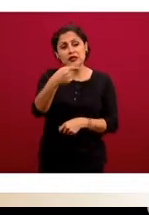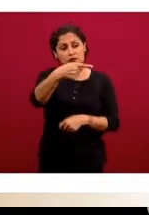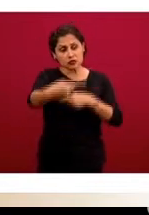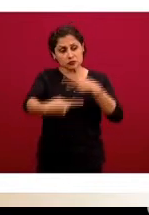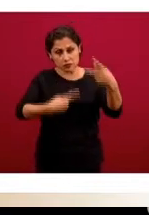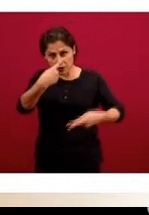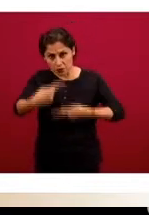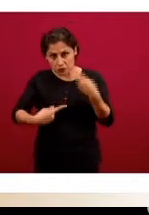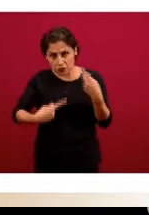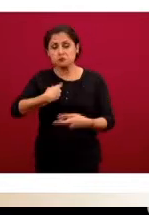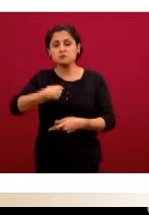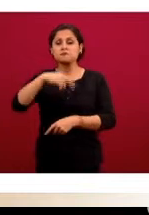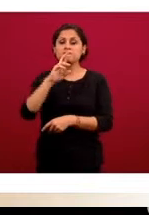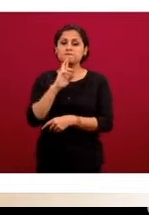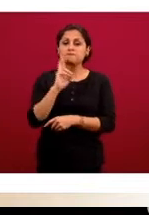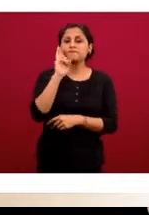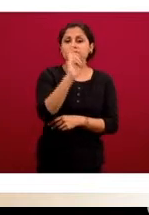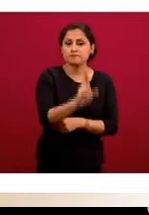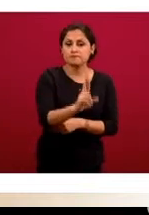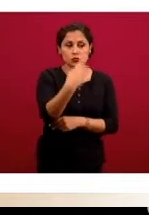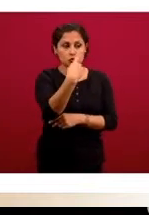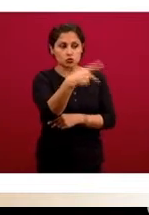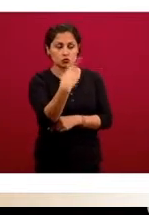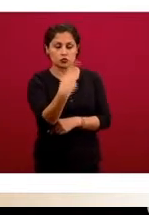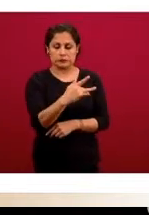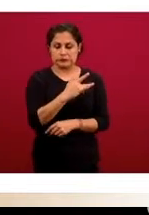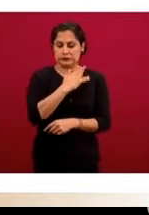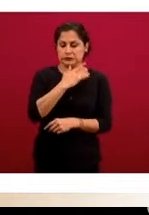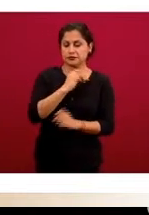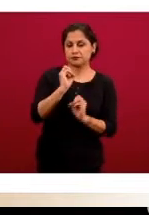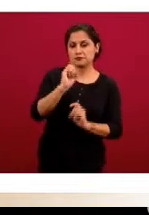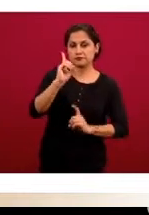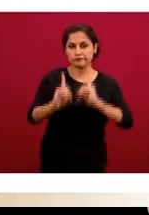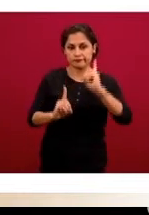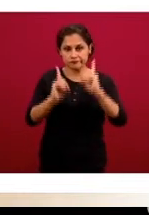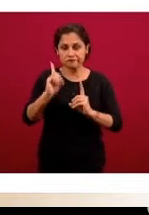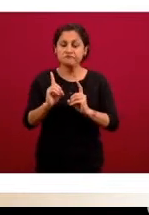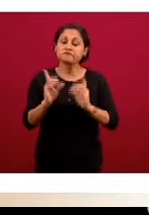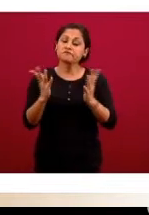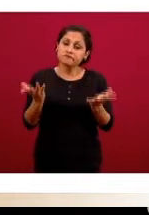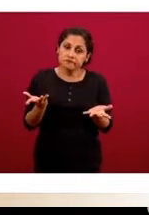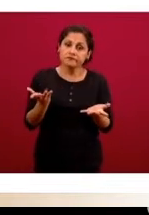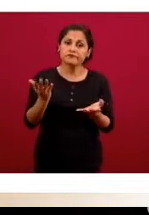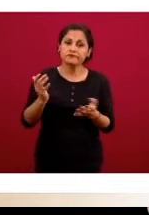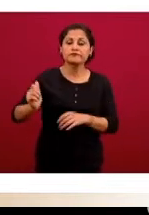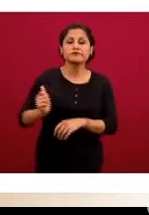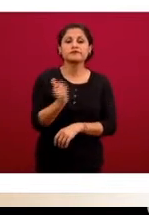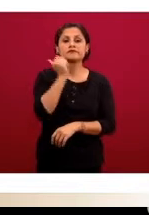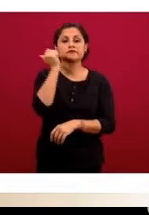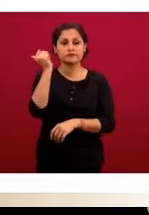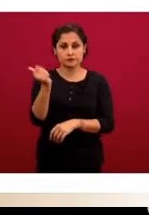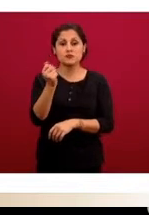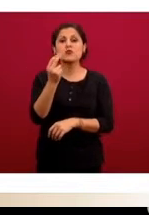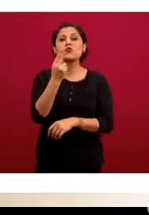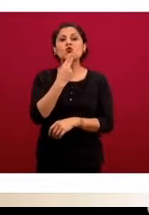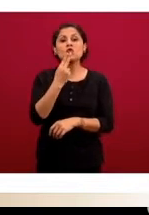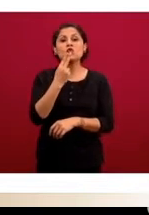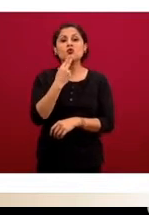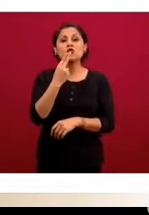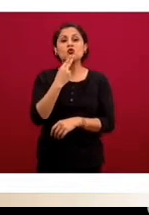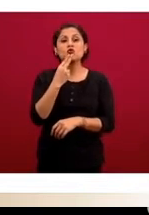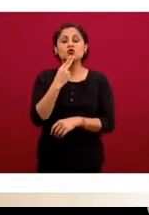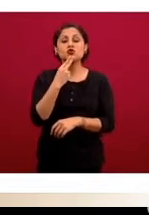want to tell them about action, follow up on, and we want to tell them how to work with this application, with this